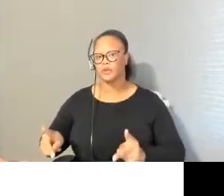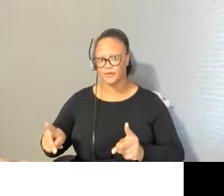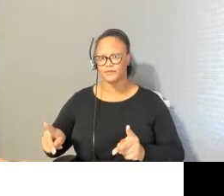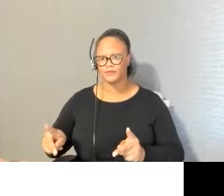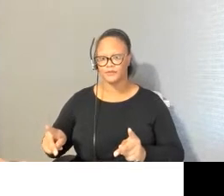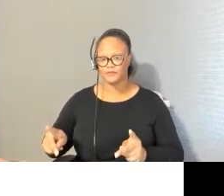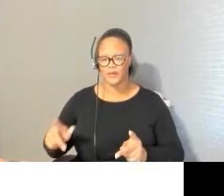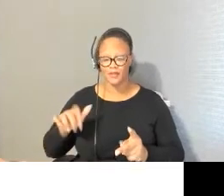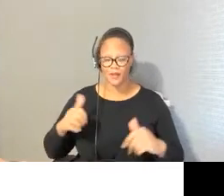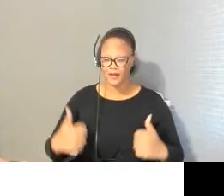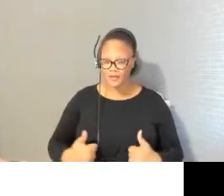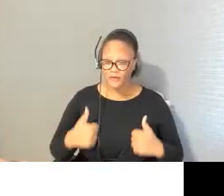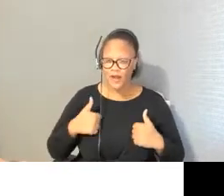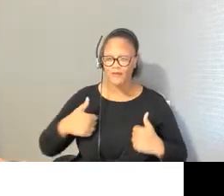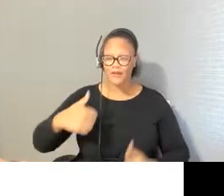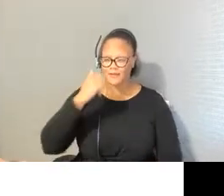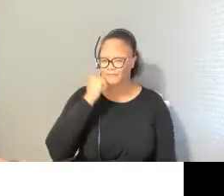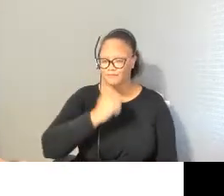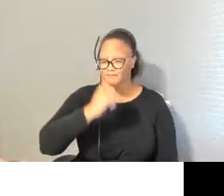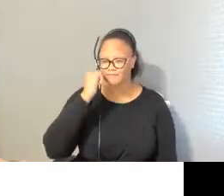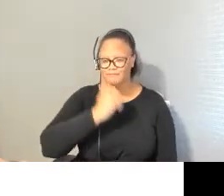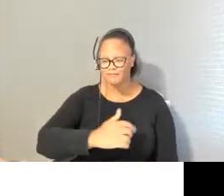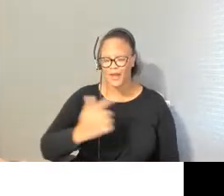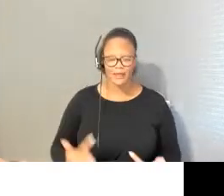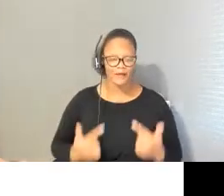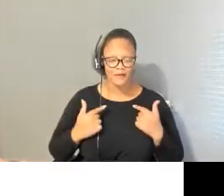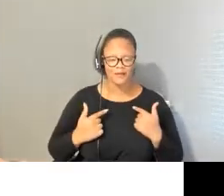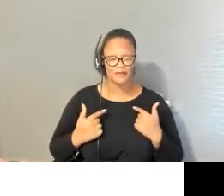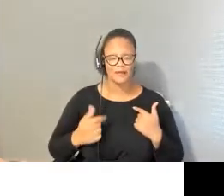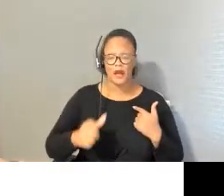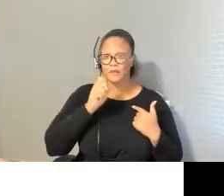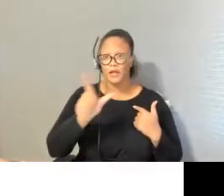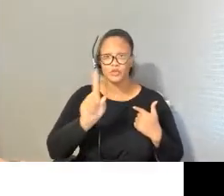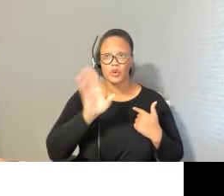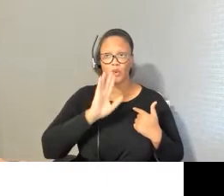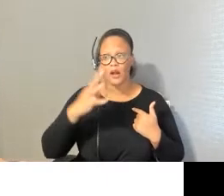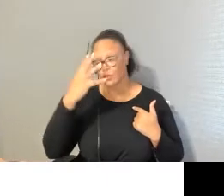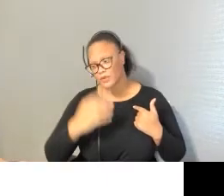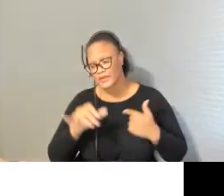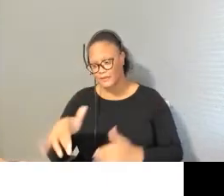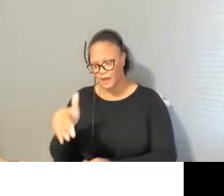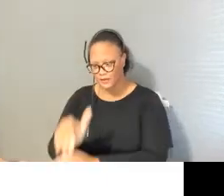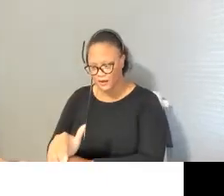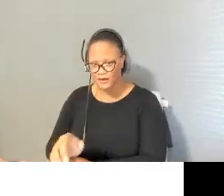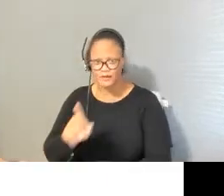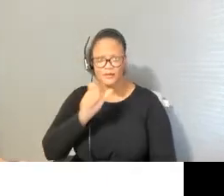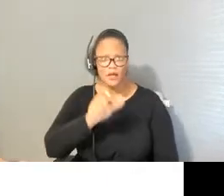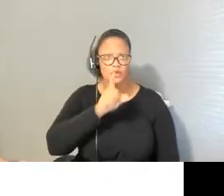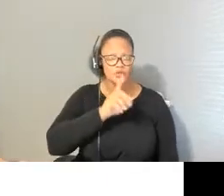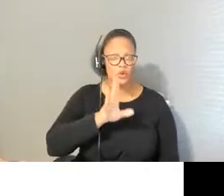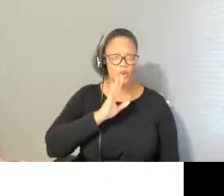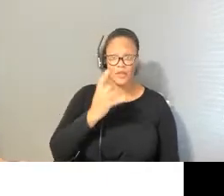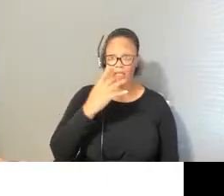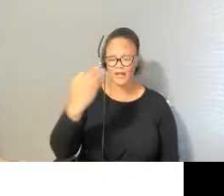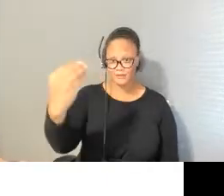is day-to-day living. Not sure where I might lay my head that night. Not sure if the light's gonna be on,